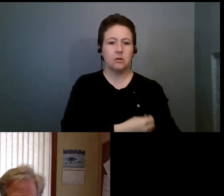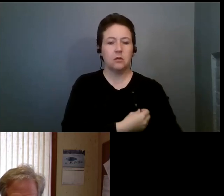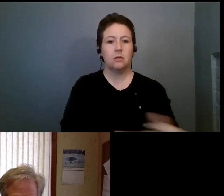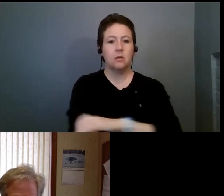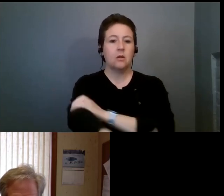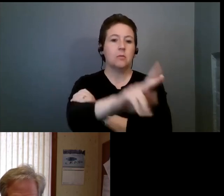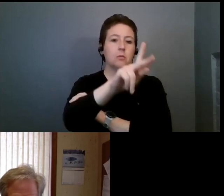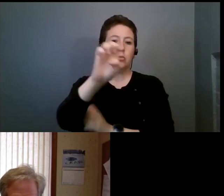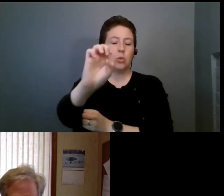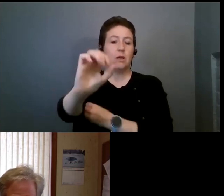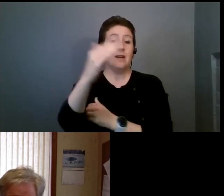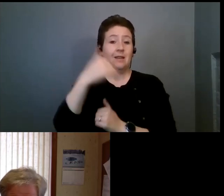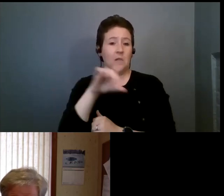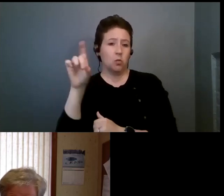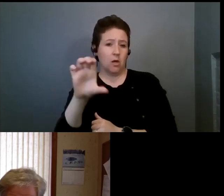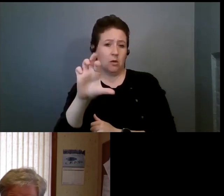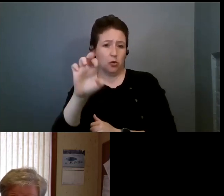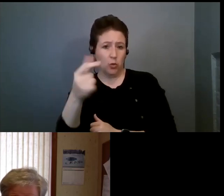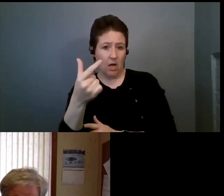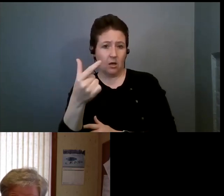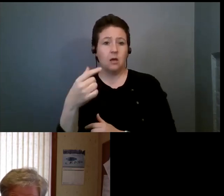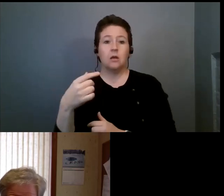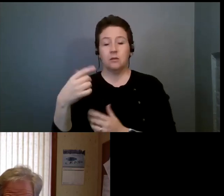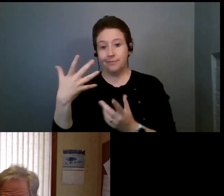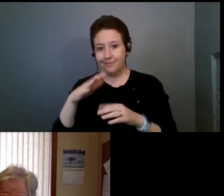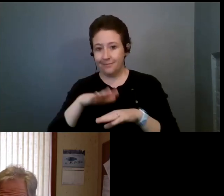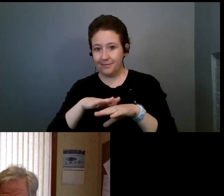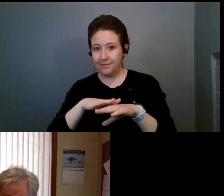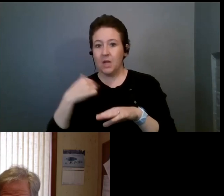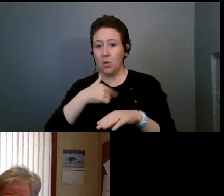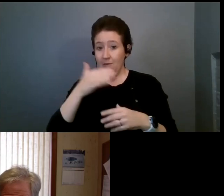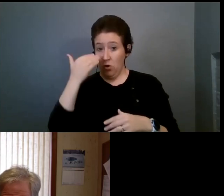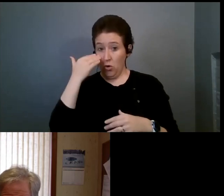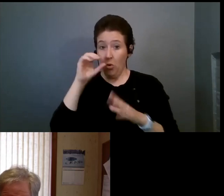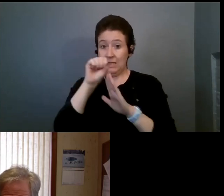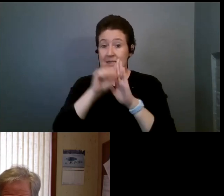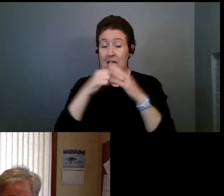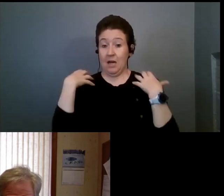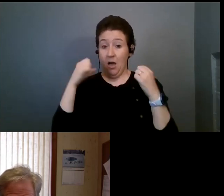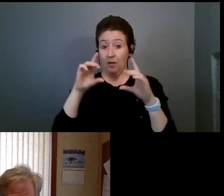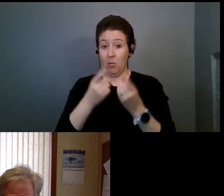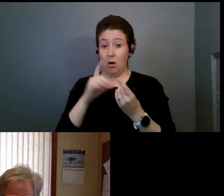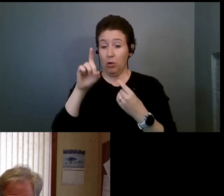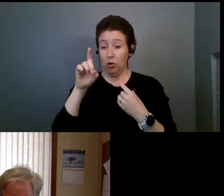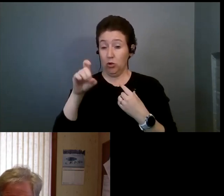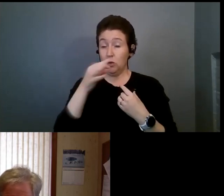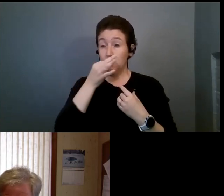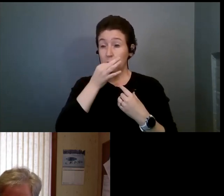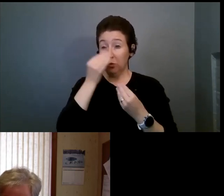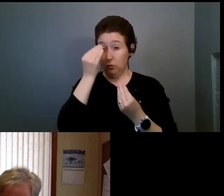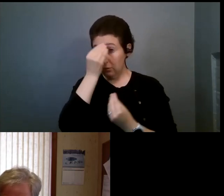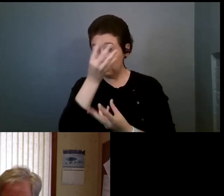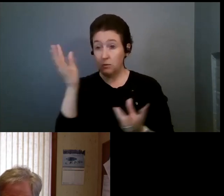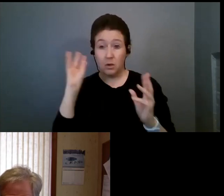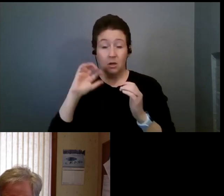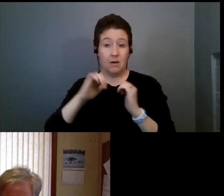The next question I'll pose to Craig, and with the caveat that we do know the State Health Department should shortly be providing some guidance on